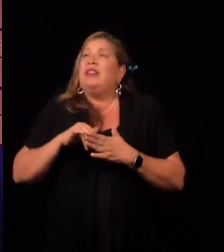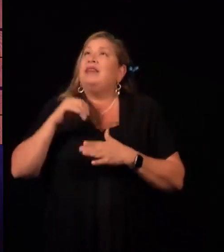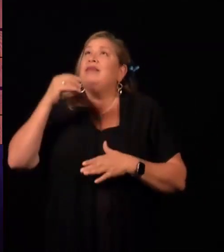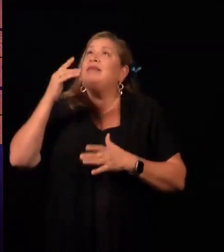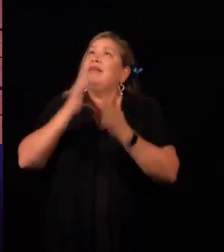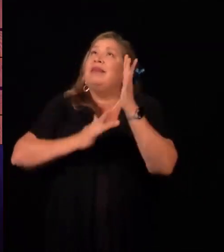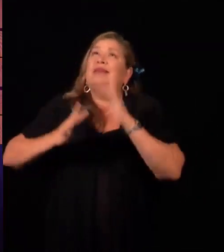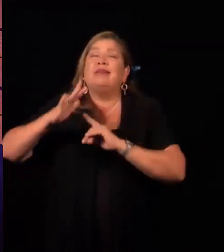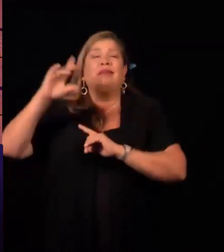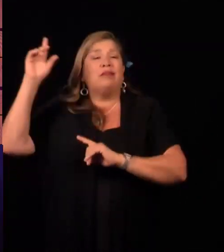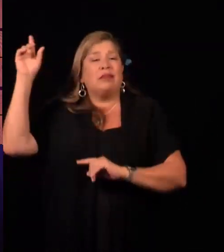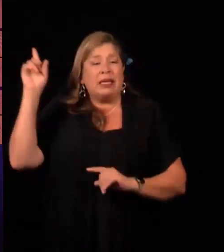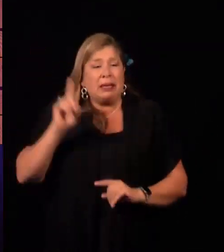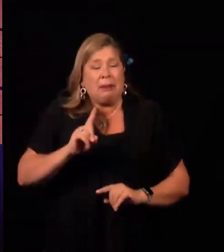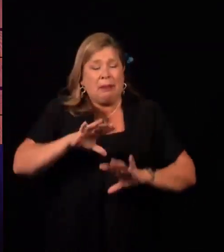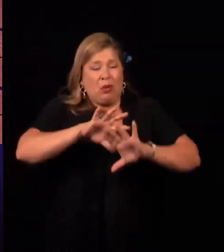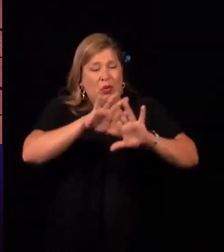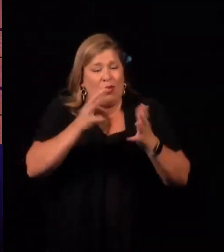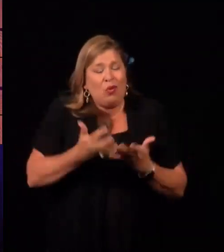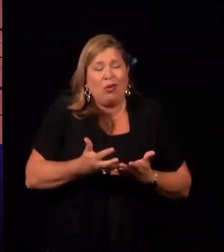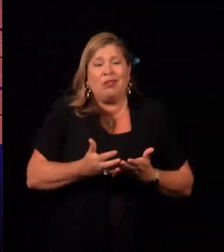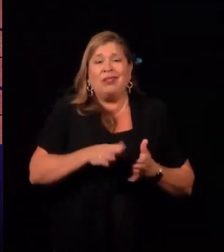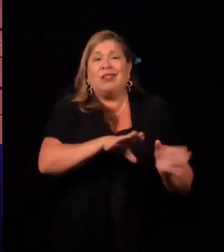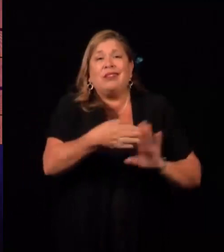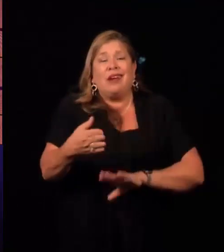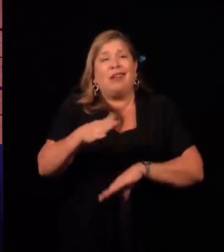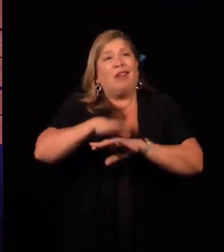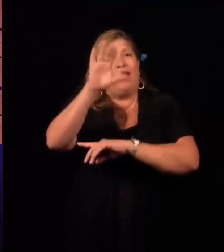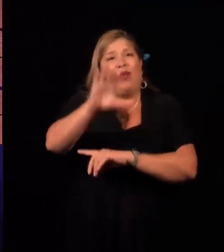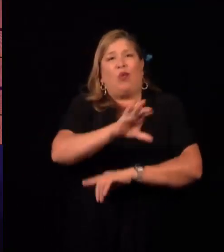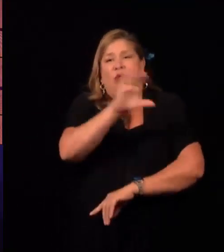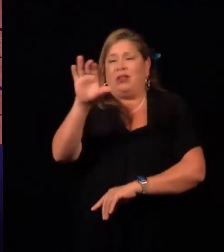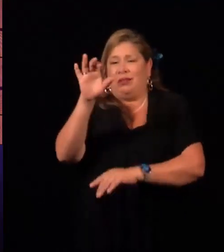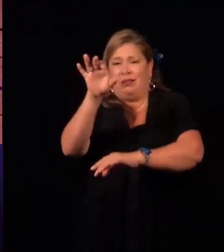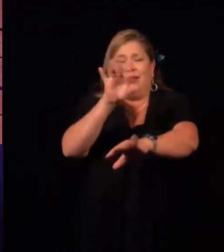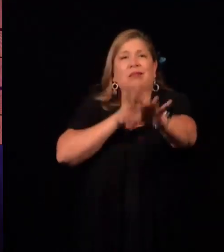sacrificed all on a cross for our sins.